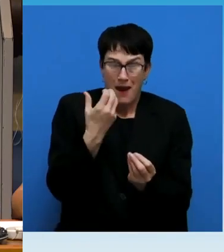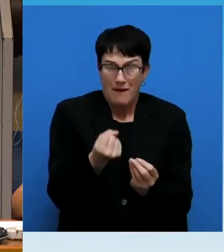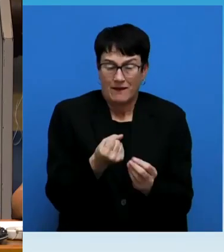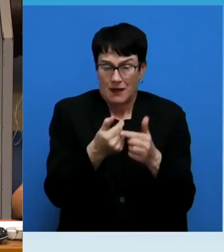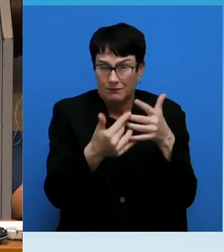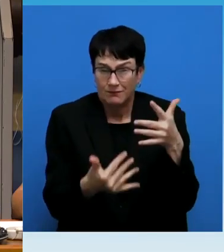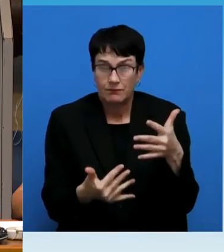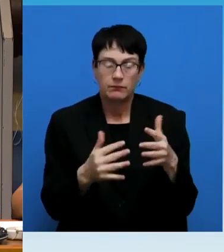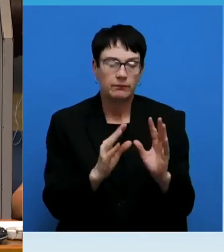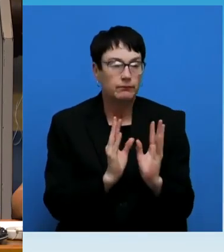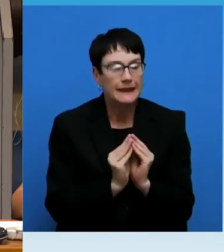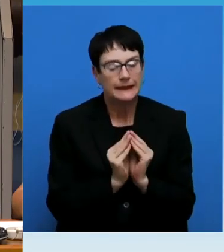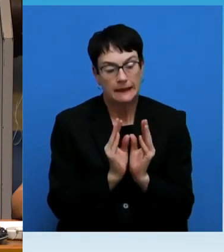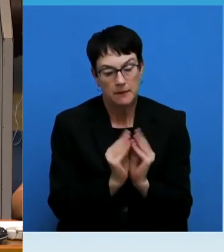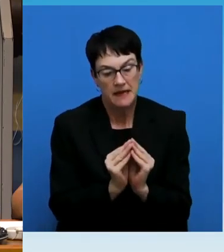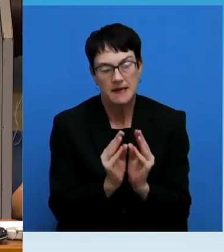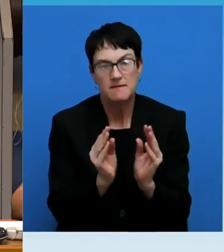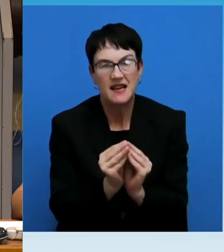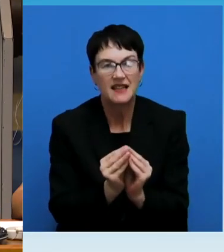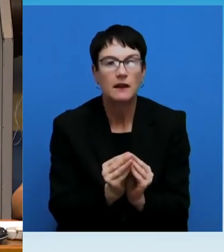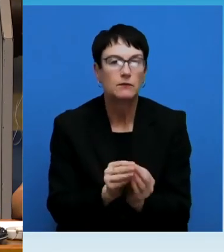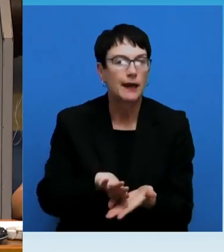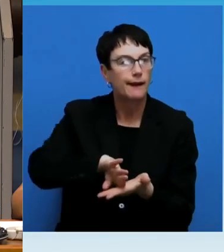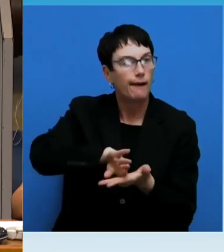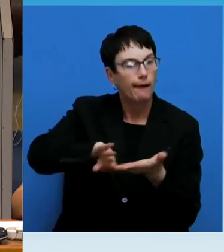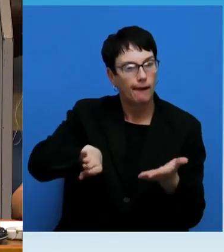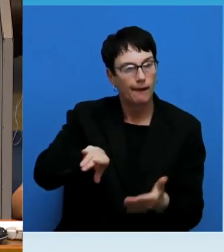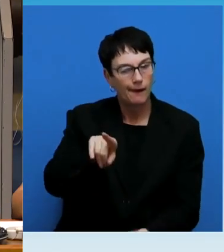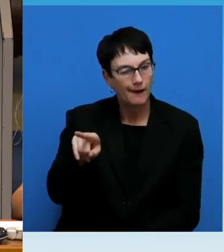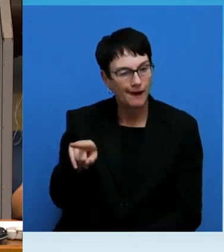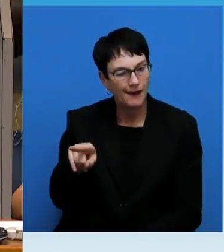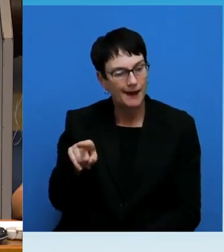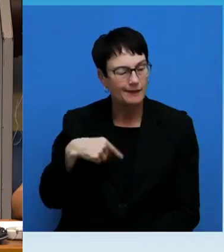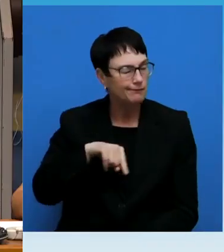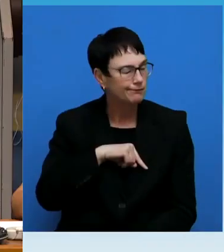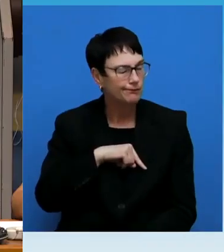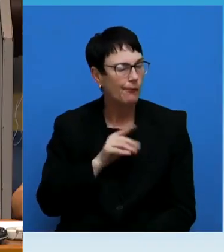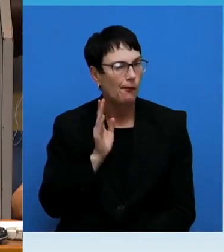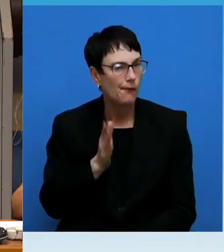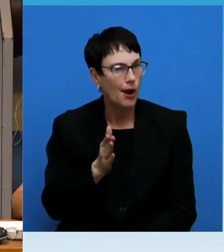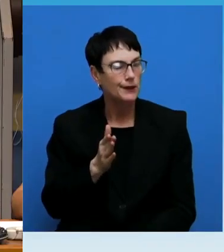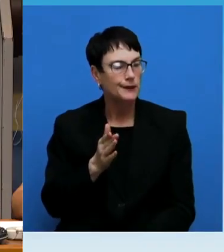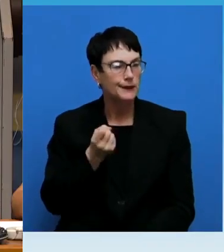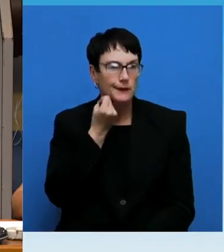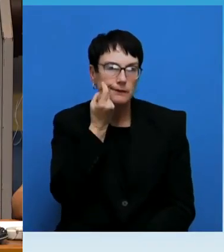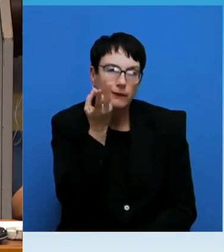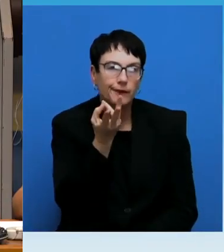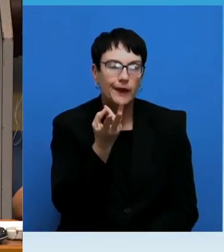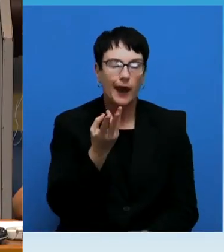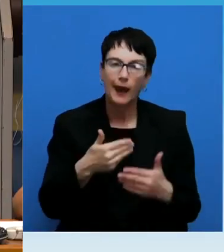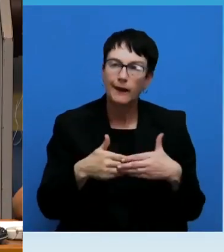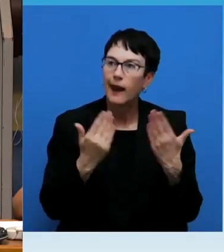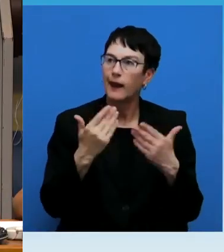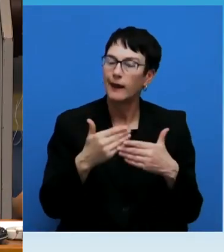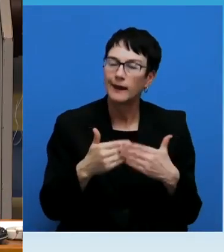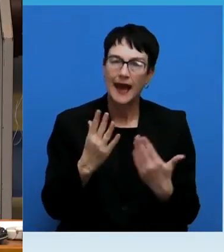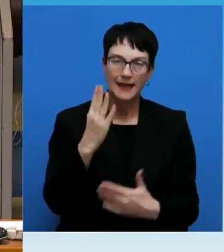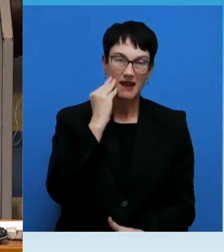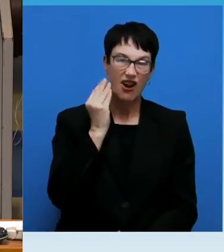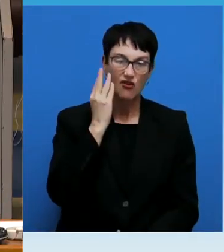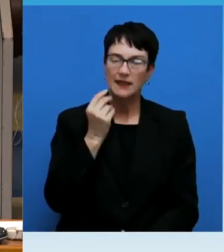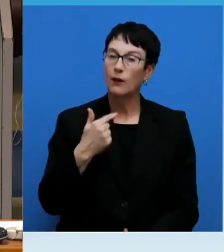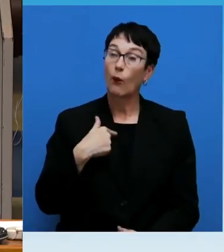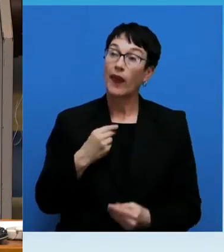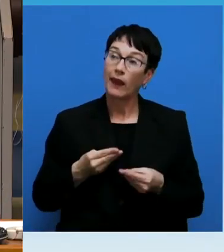of our colleagues, it has not yet changed to the day-to-day experience. With less than 5 years to deliver on the Sustainable